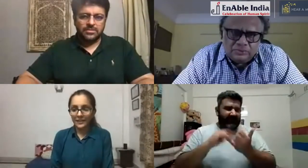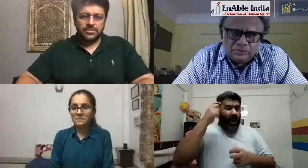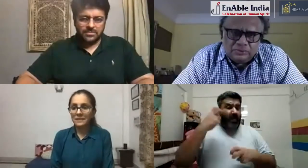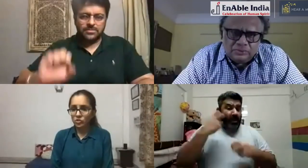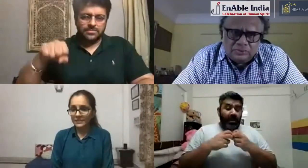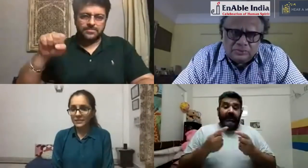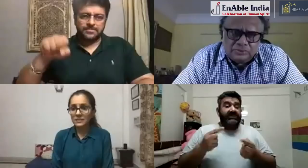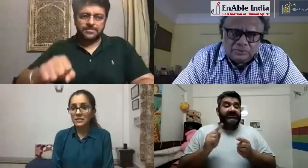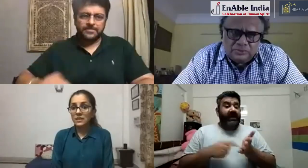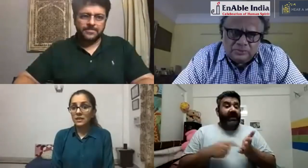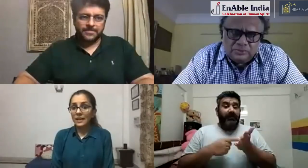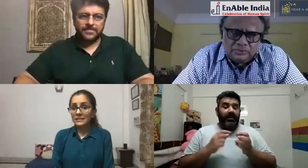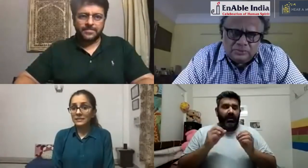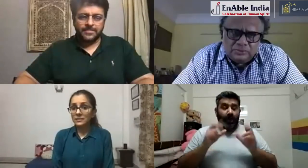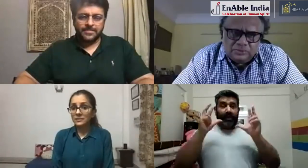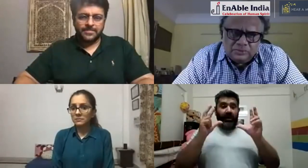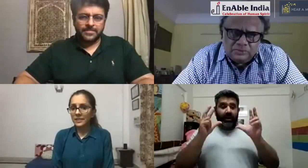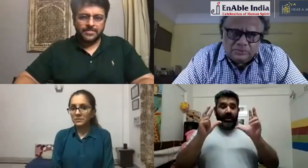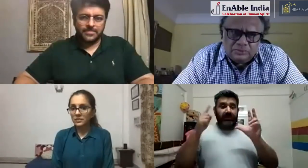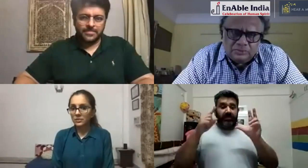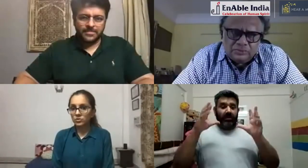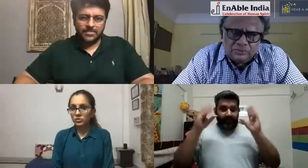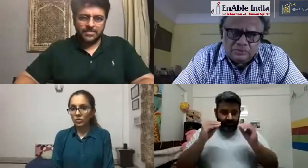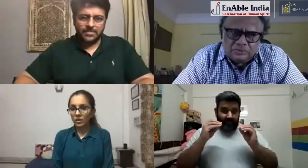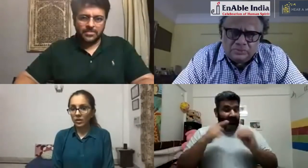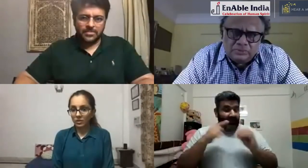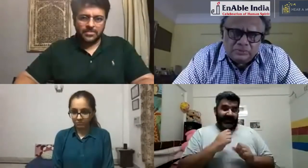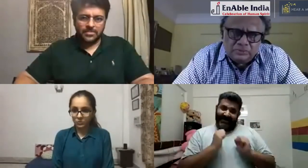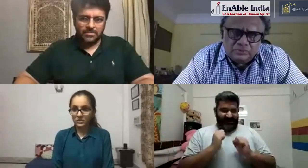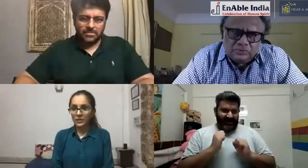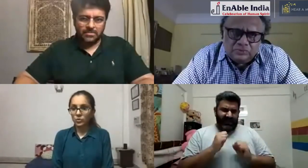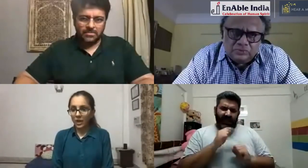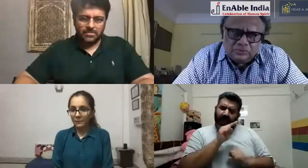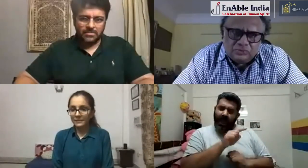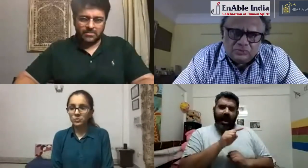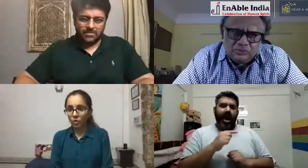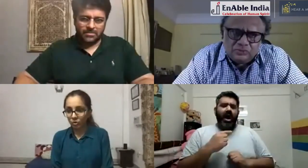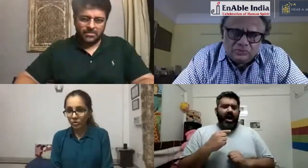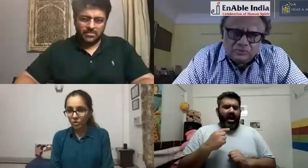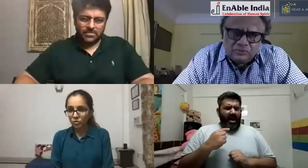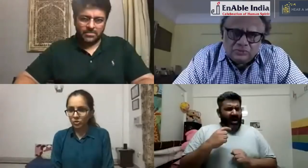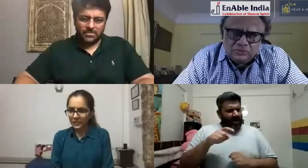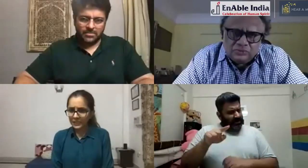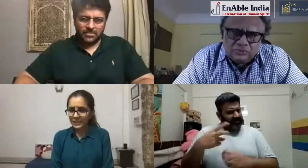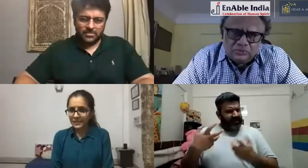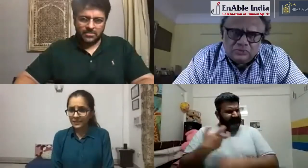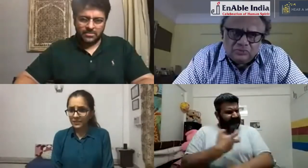Yeah, he has meningitis, and sometimes he would just it would come and it would go.